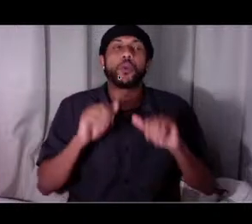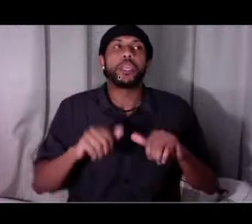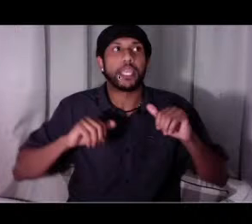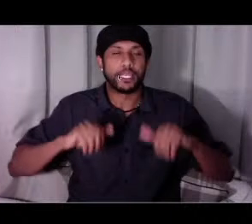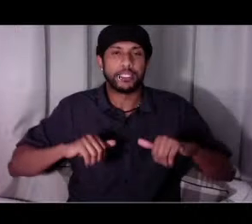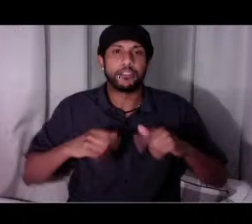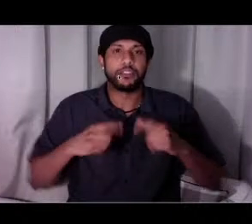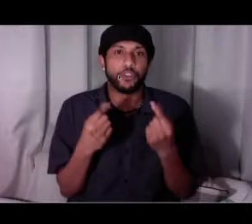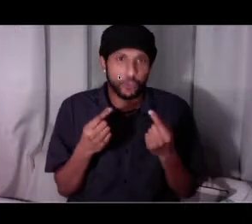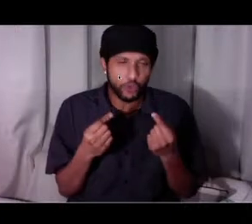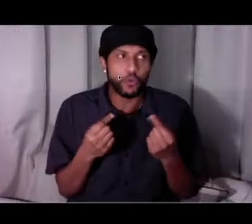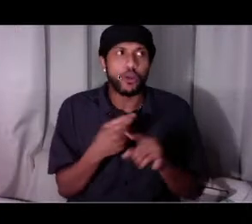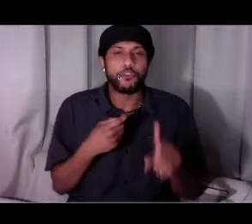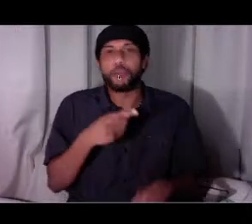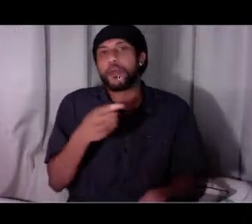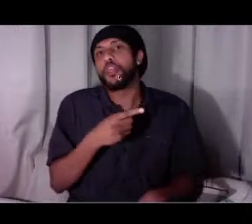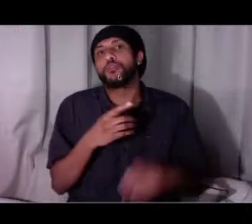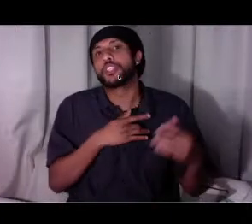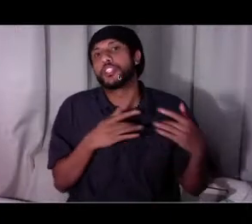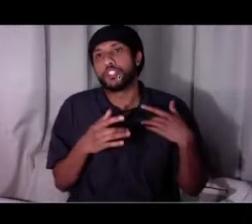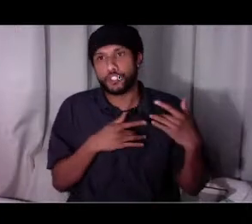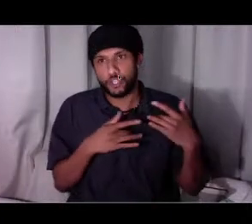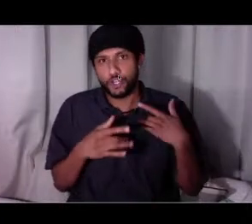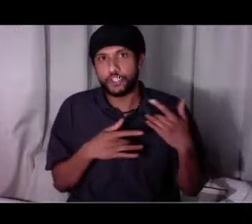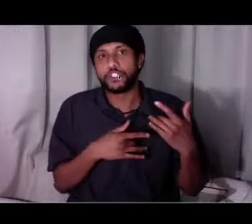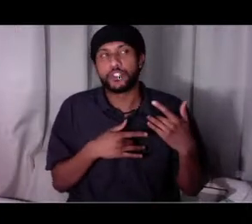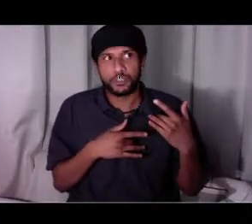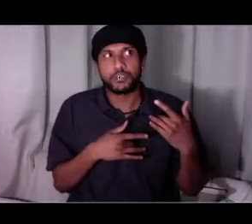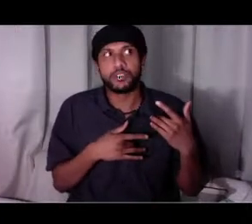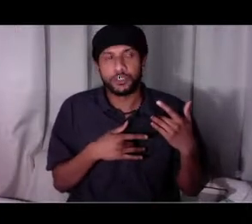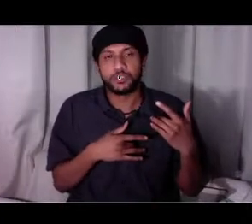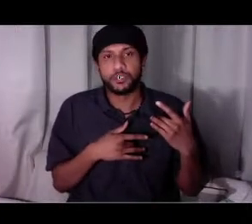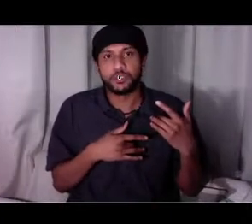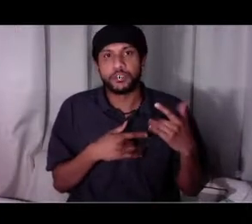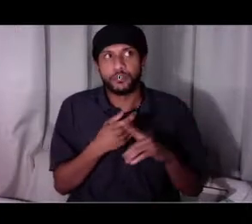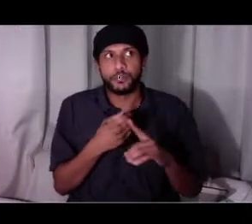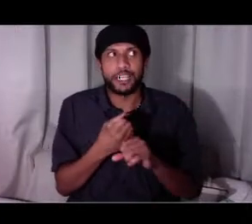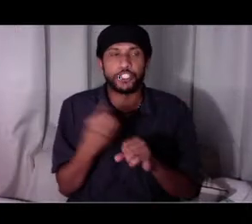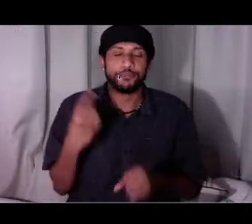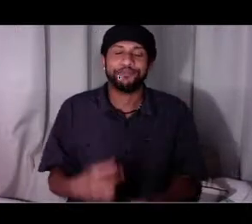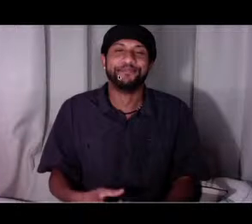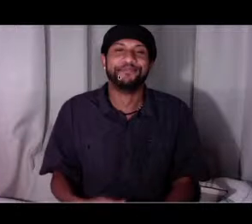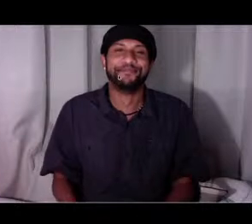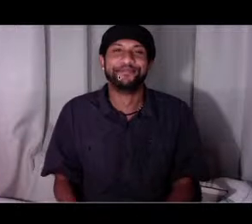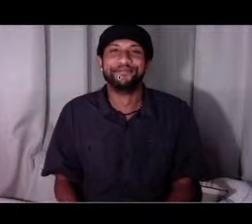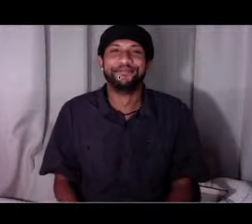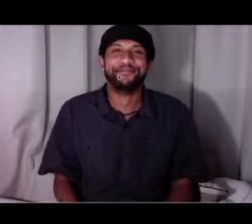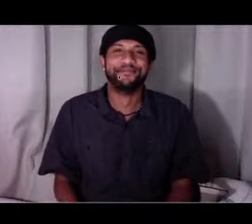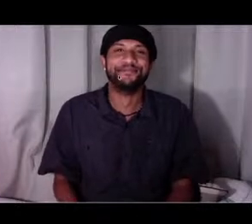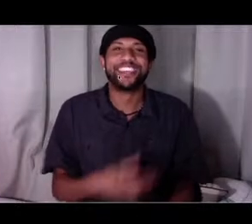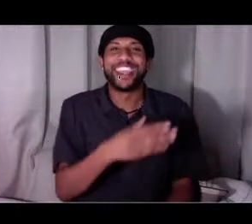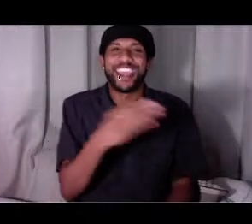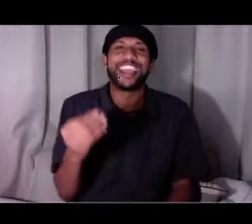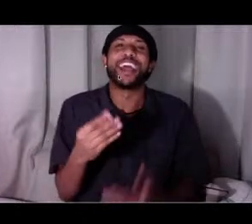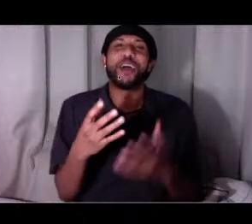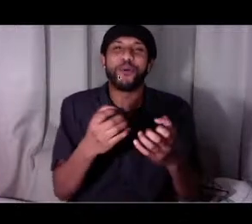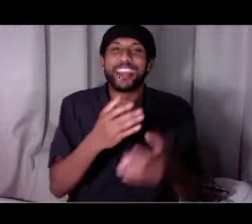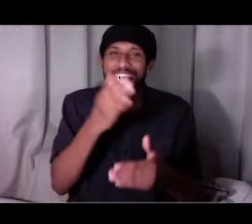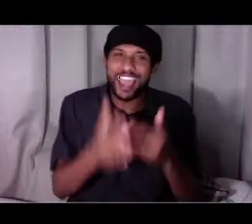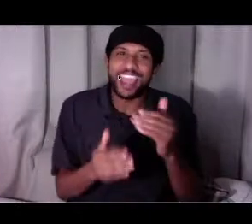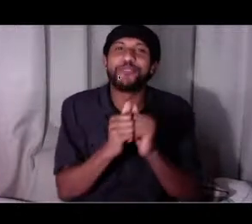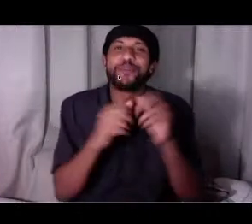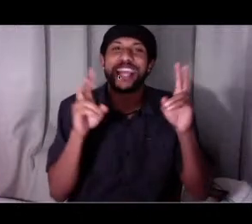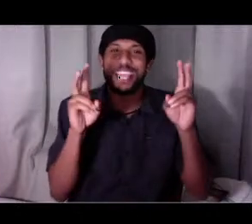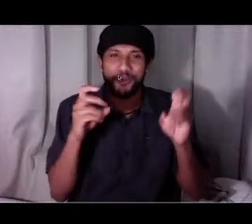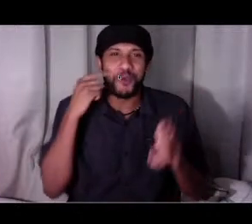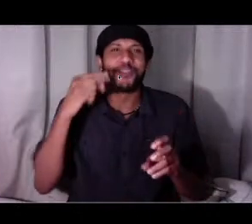that was done from those concerns that the daac parents brought to us last year and I just want to end with h a quote for